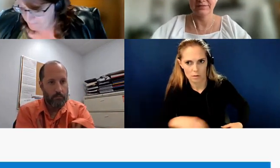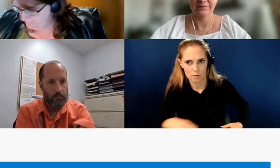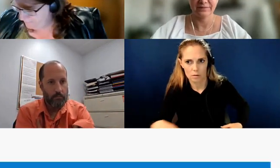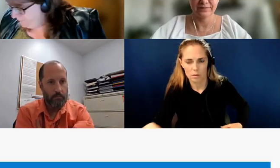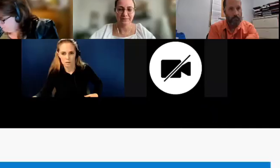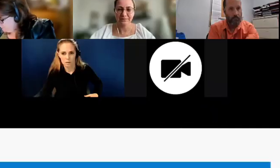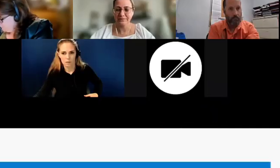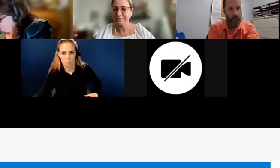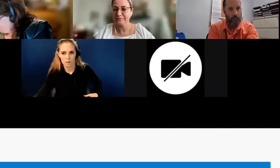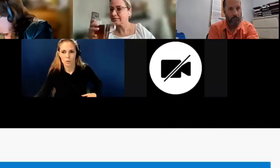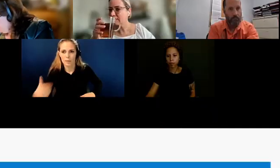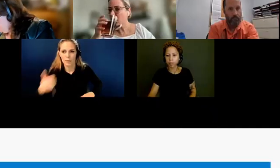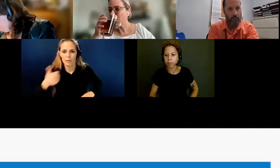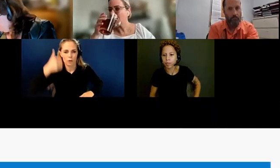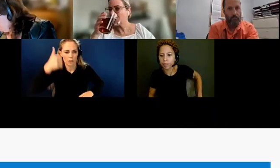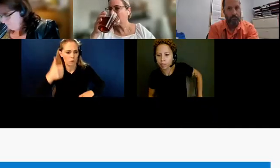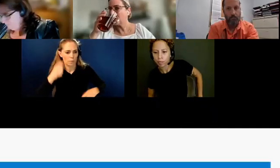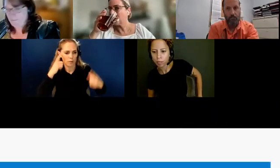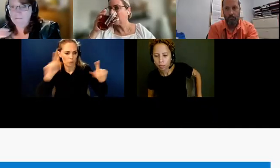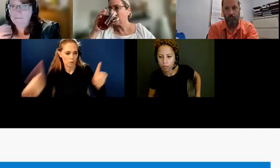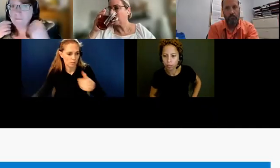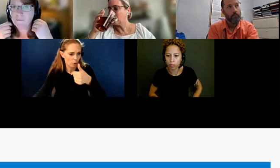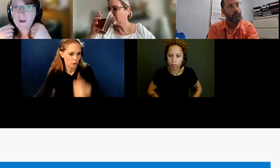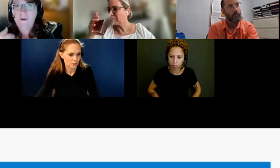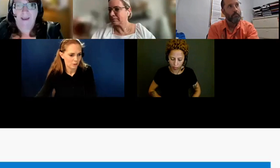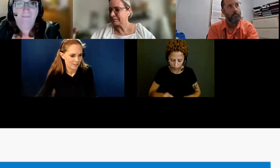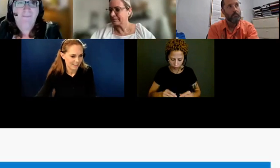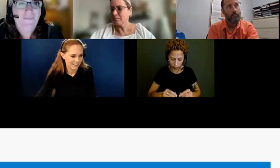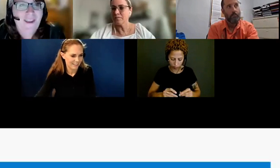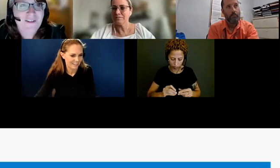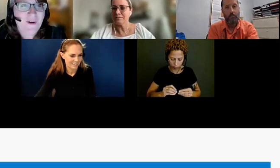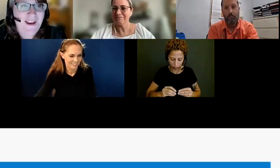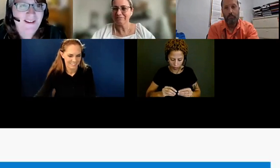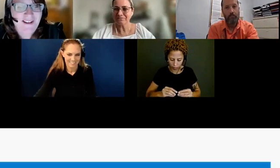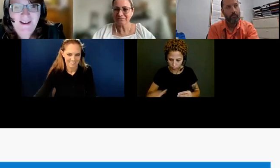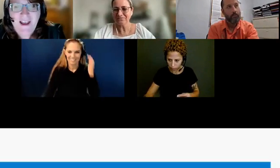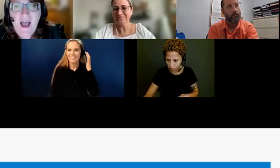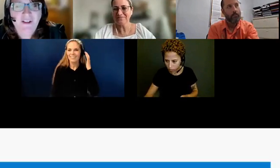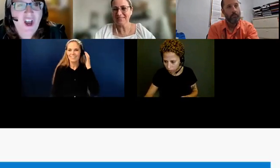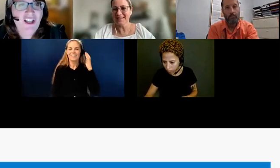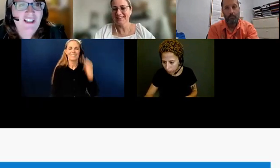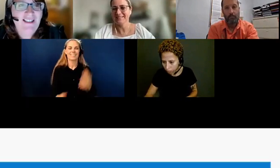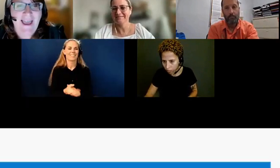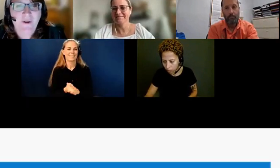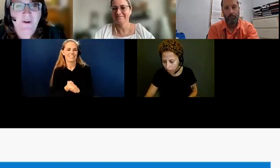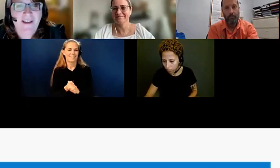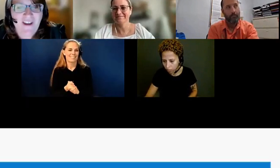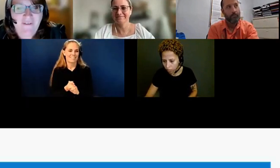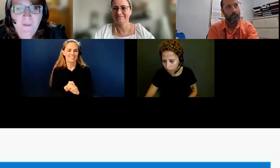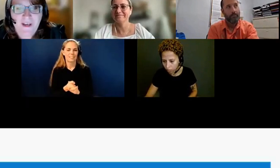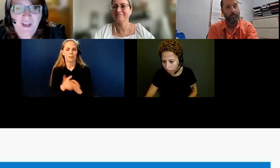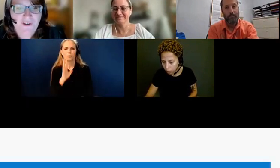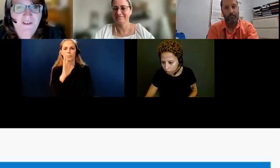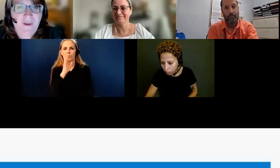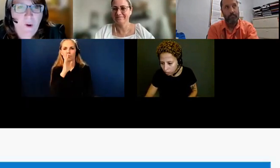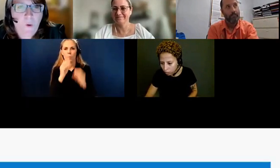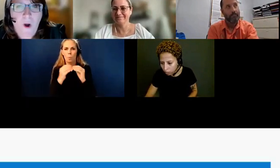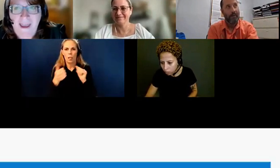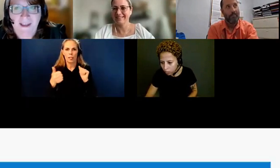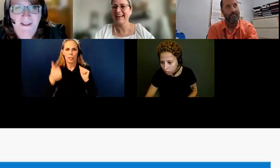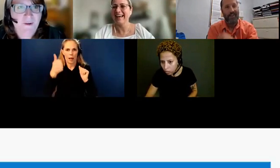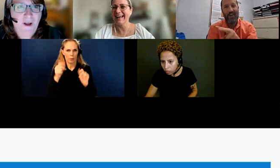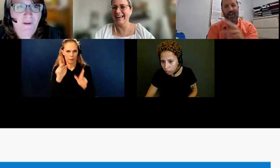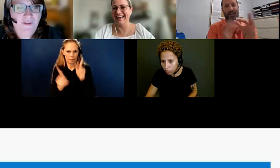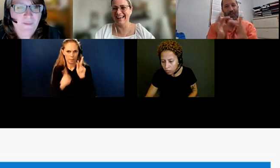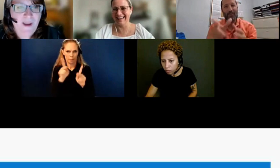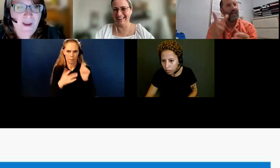Oh, You know what? I can crank you up and that works. All good. Okay. Sorry. That's great. I'll talk a little louder. I've never been accused of being